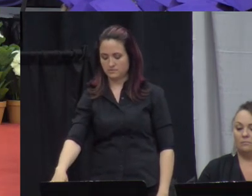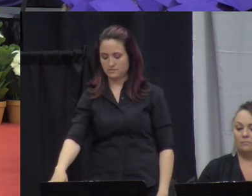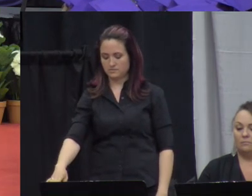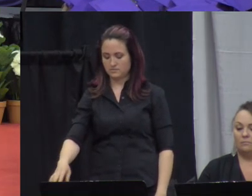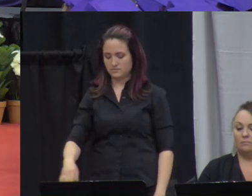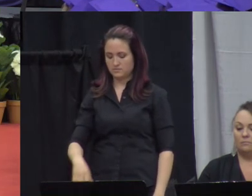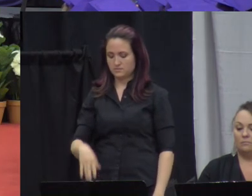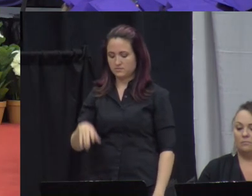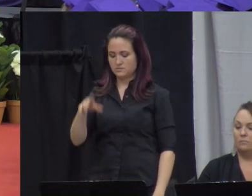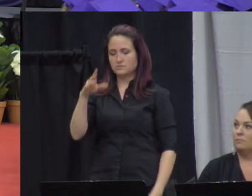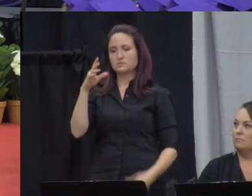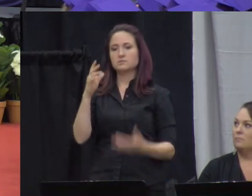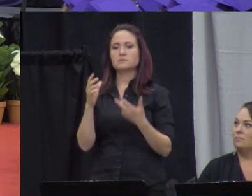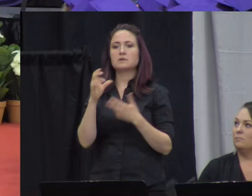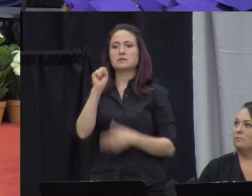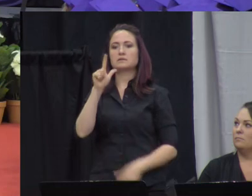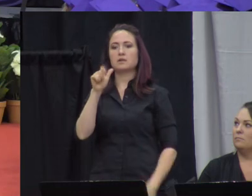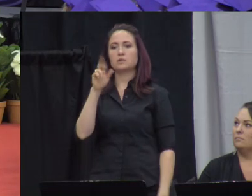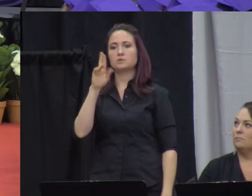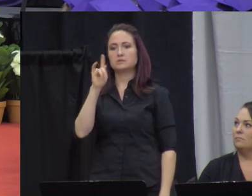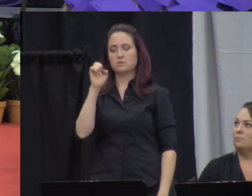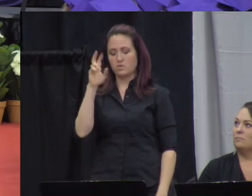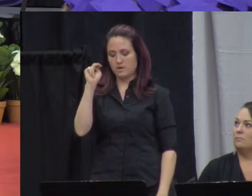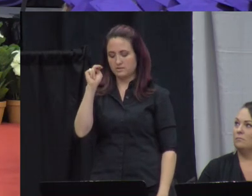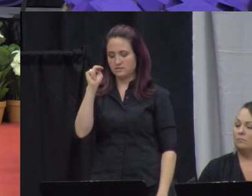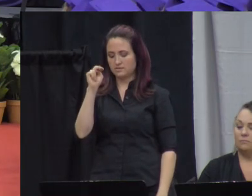MHS Salutatorian, Evan Alderete.